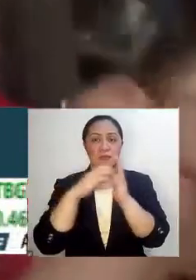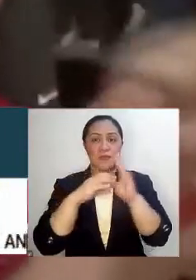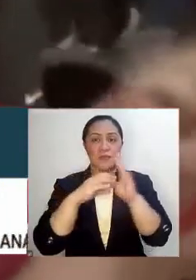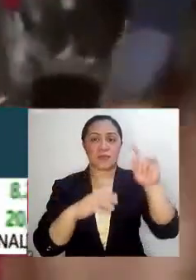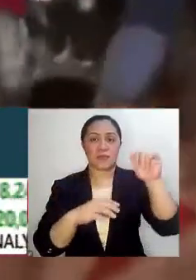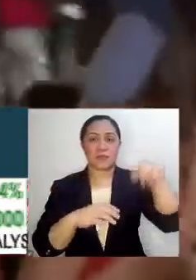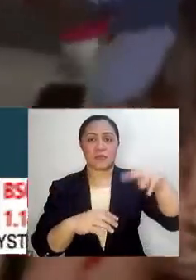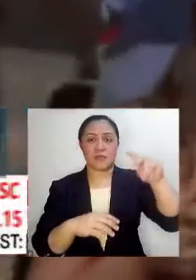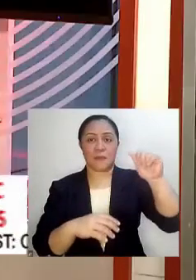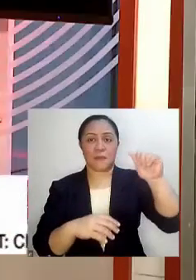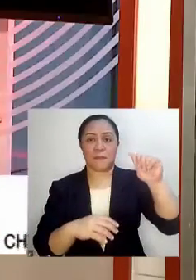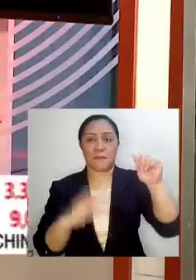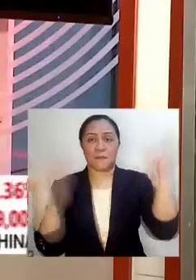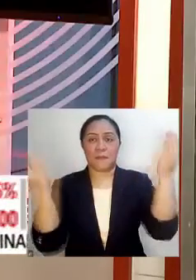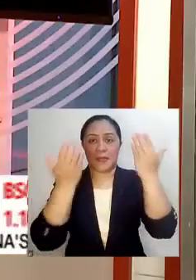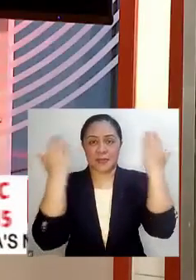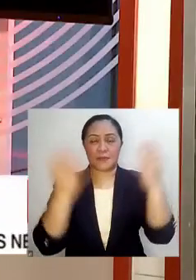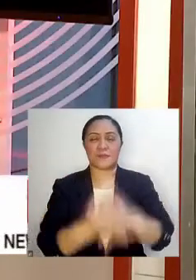55.